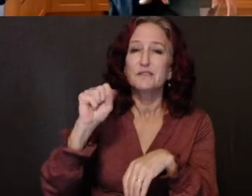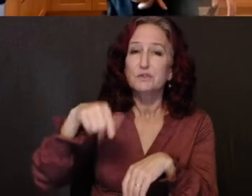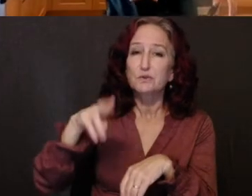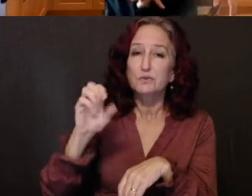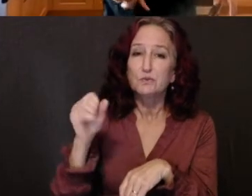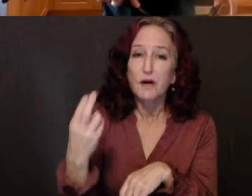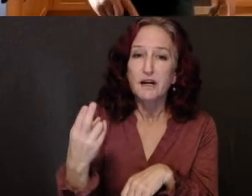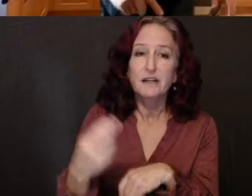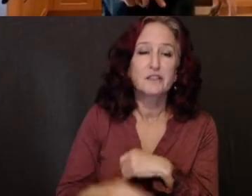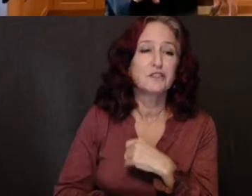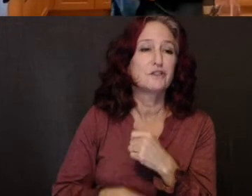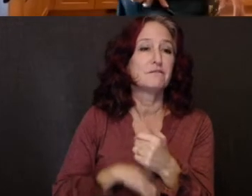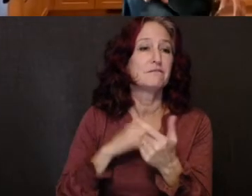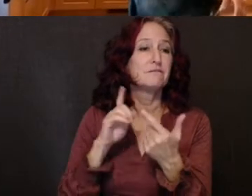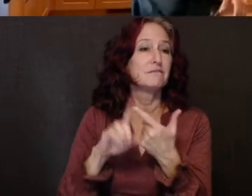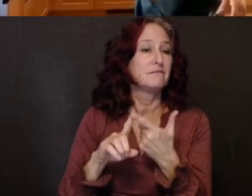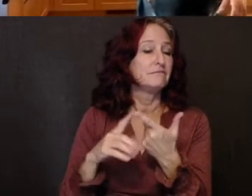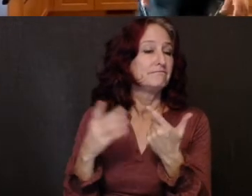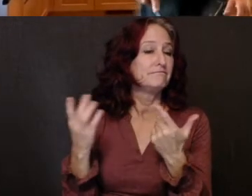It tastes delicious.